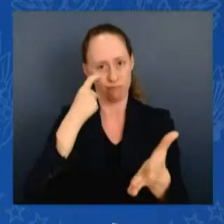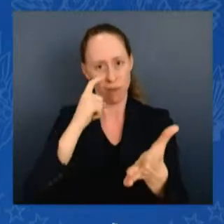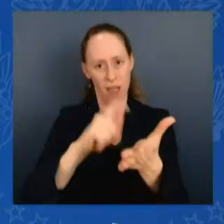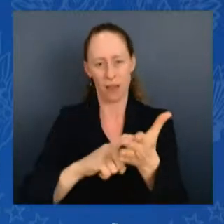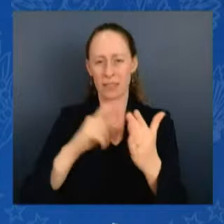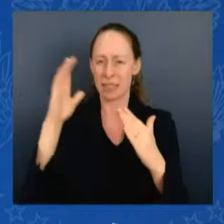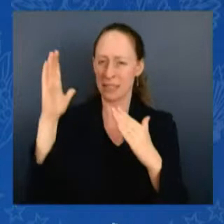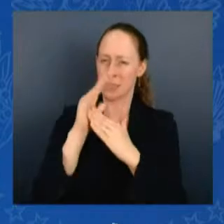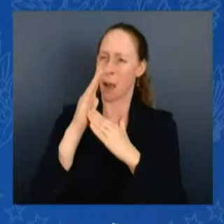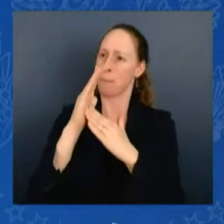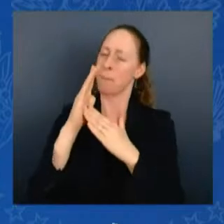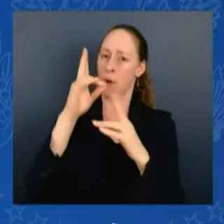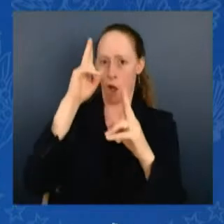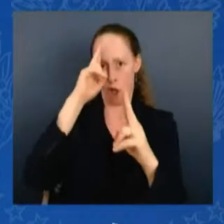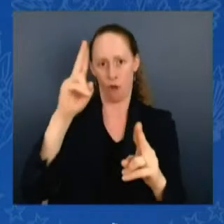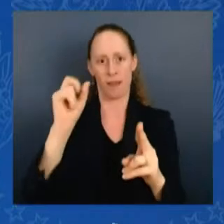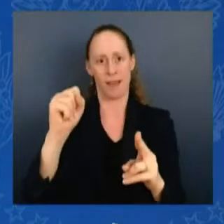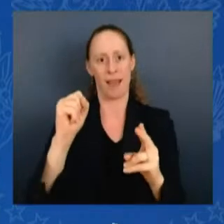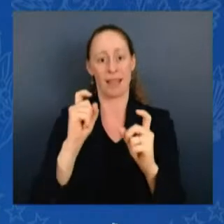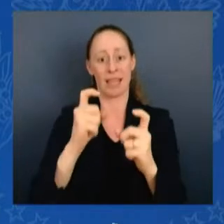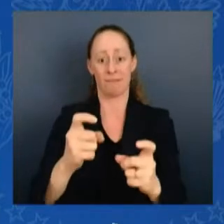Freedom. Ask the military